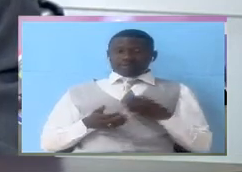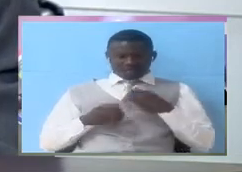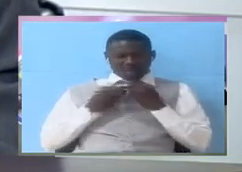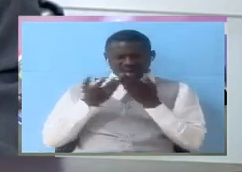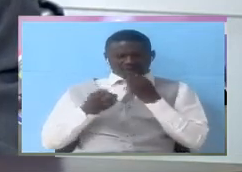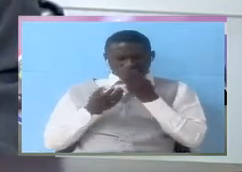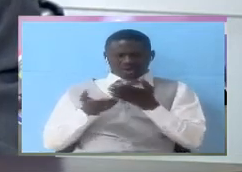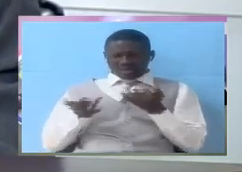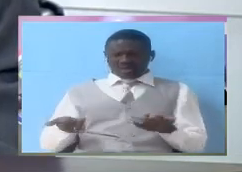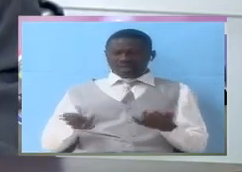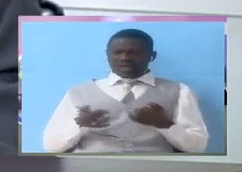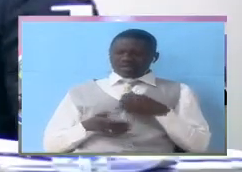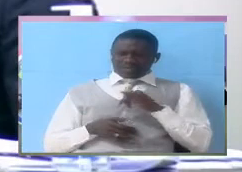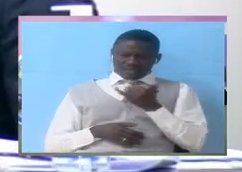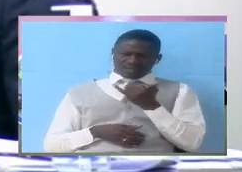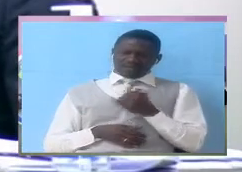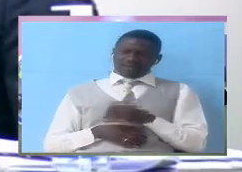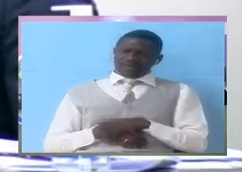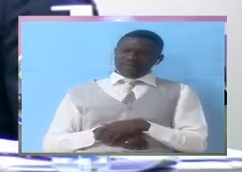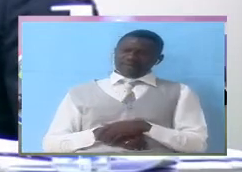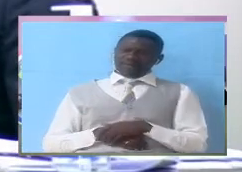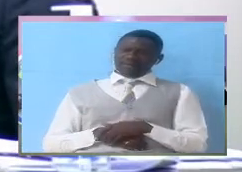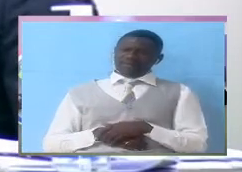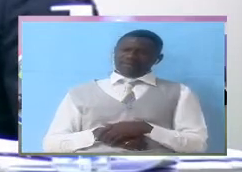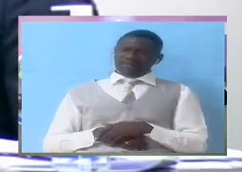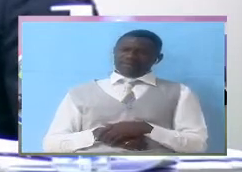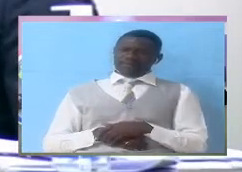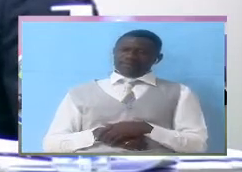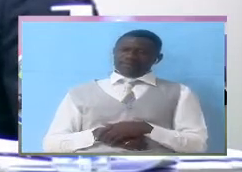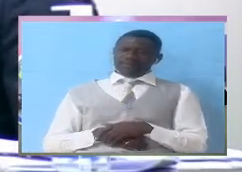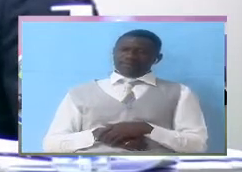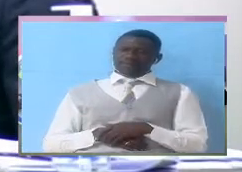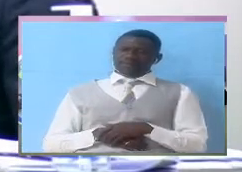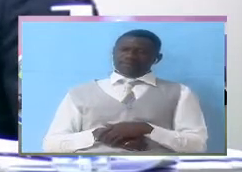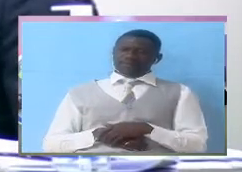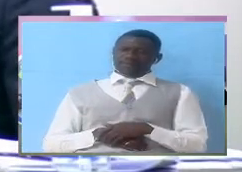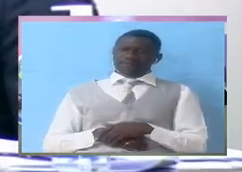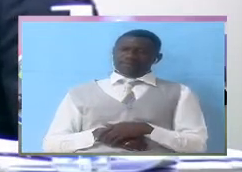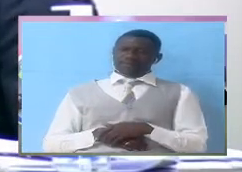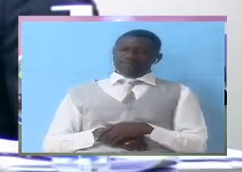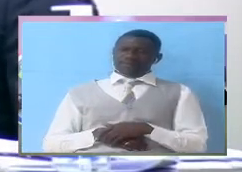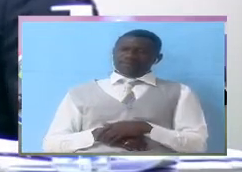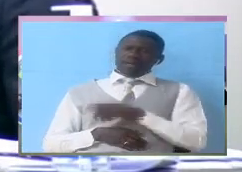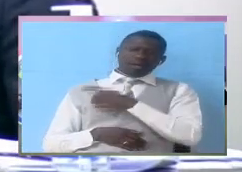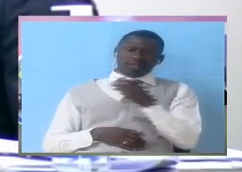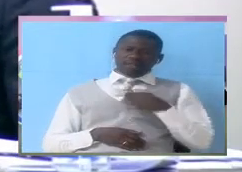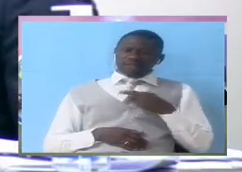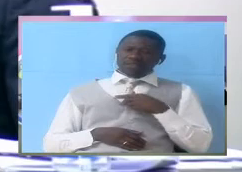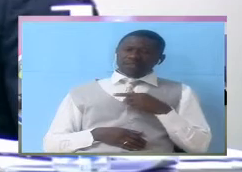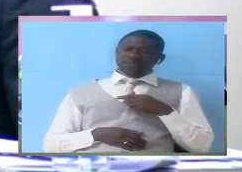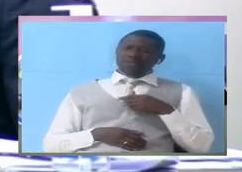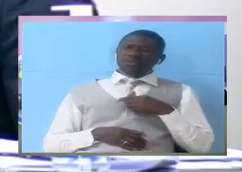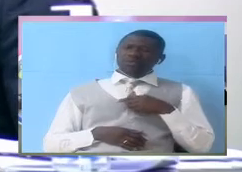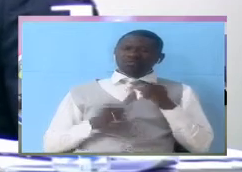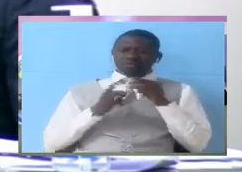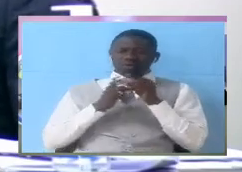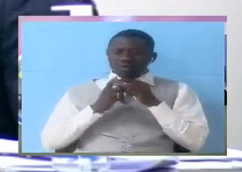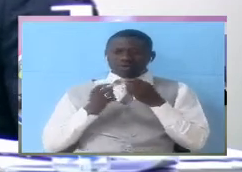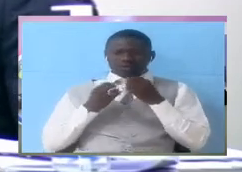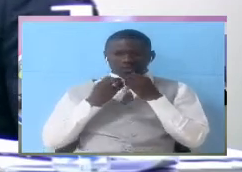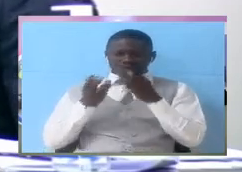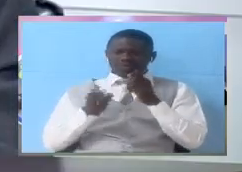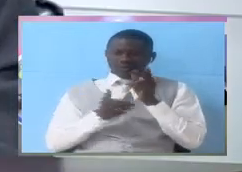fi. And these confessions were the basis of the prosecution of